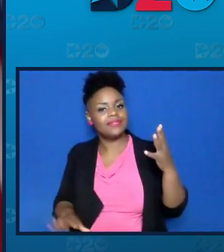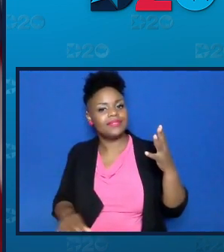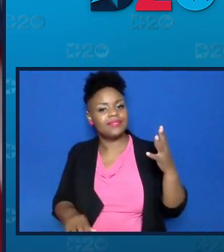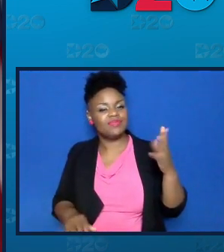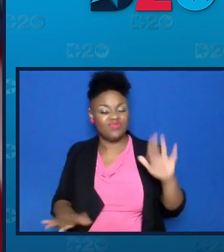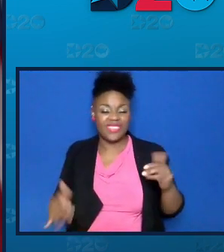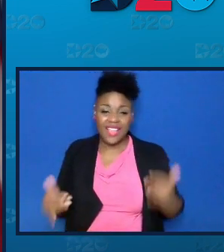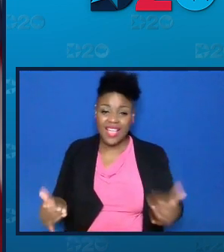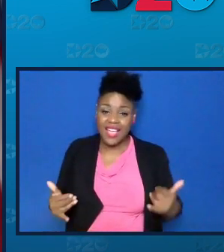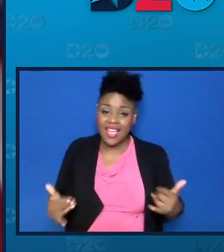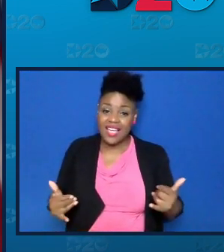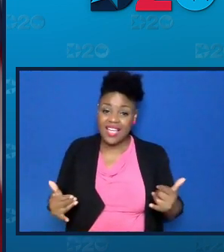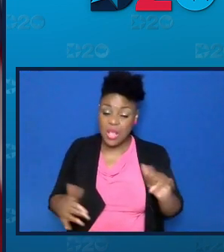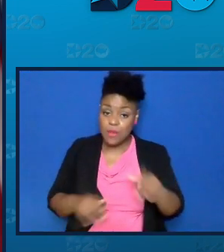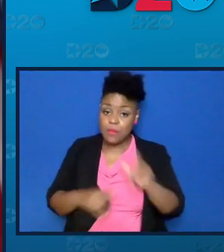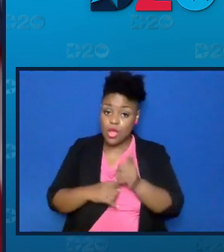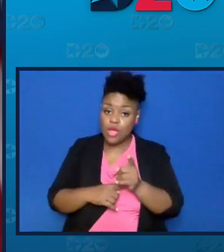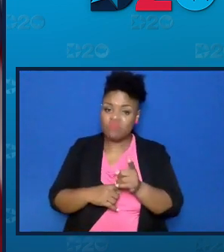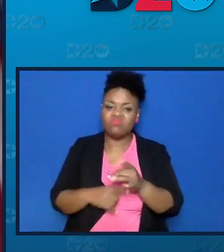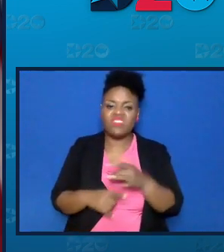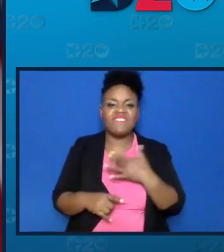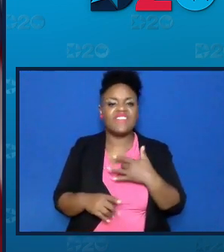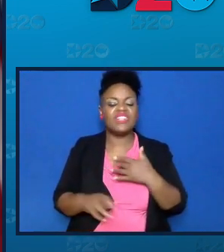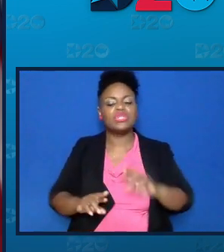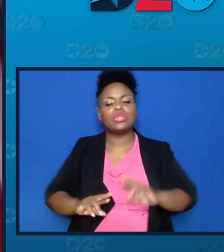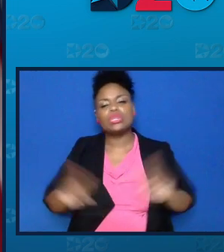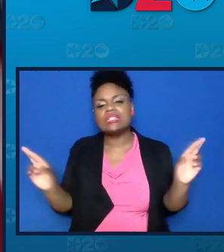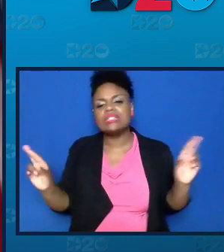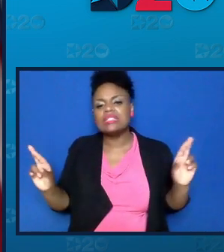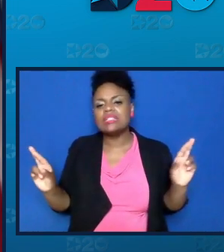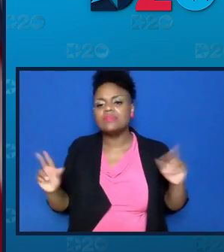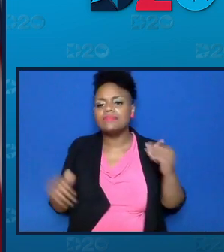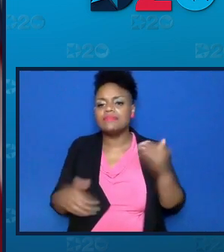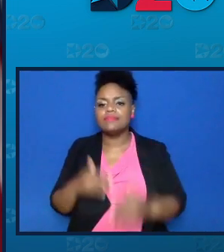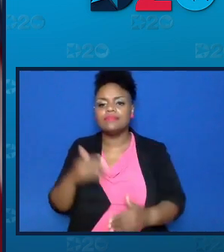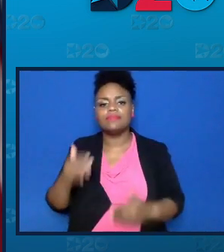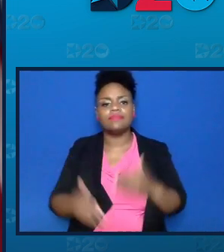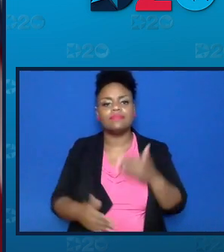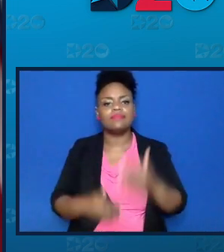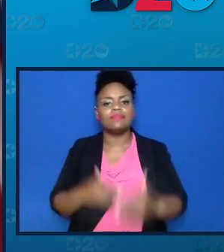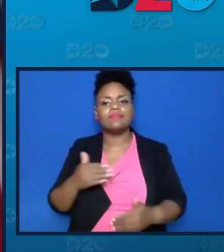again, that we can find the light once more.